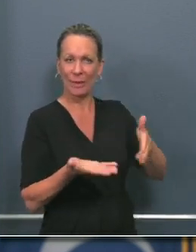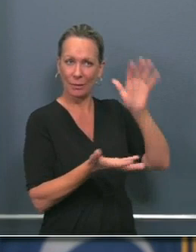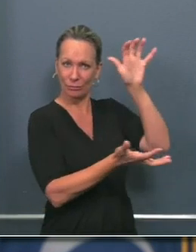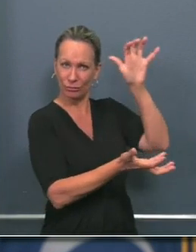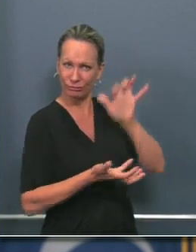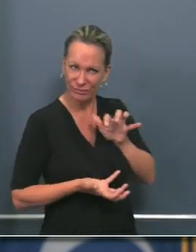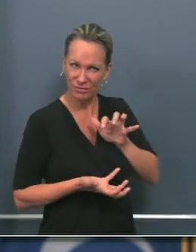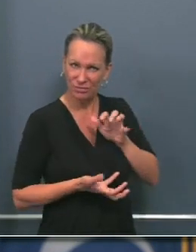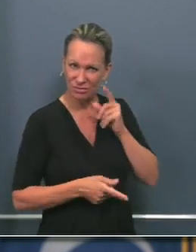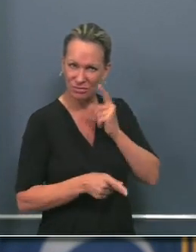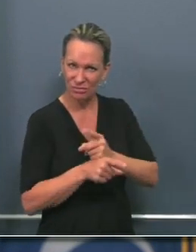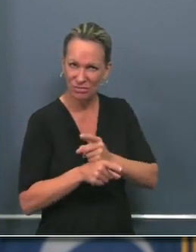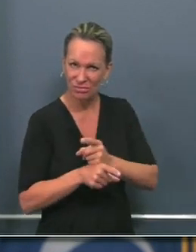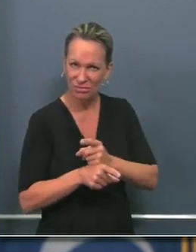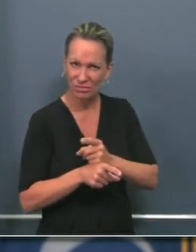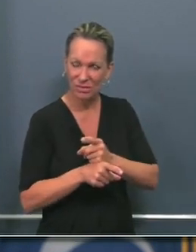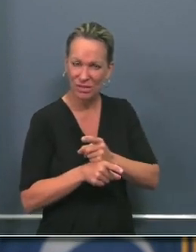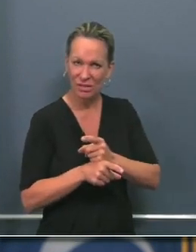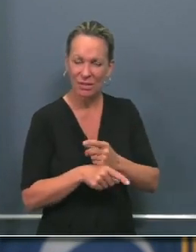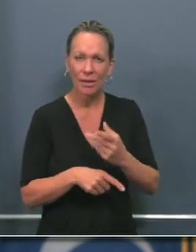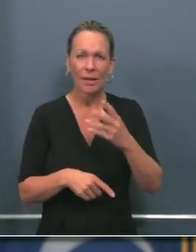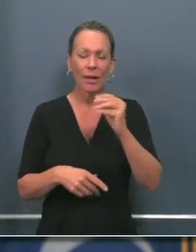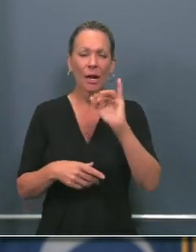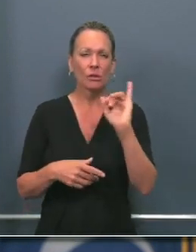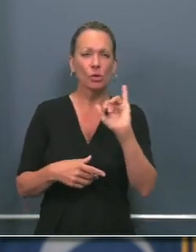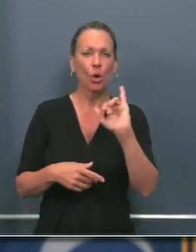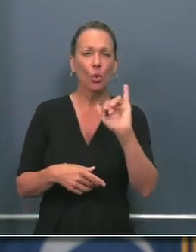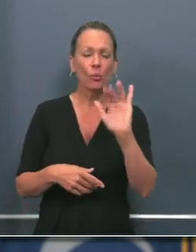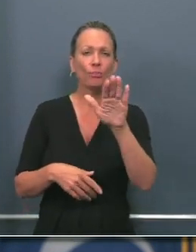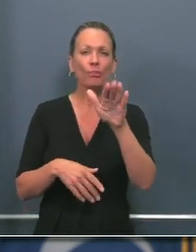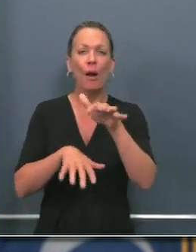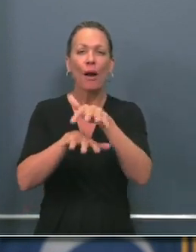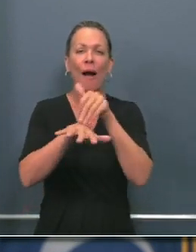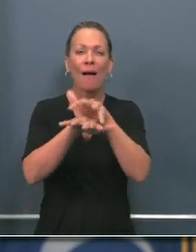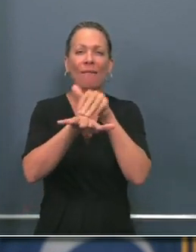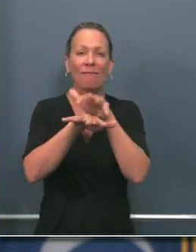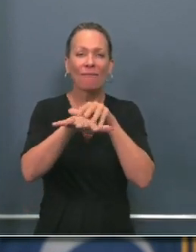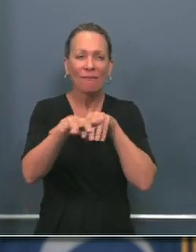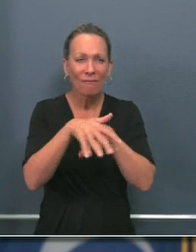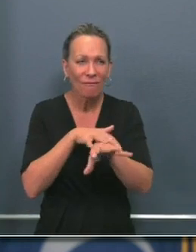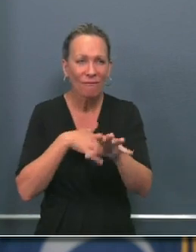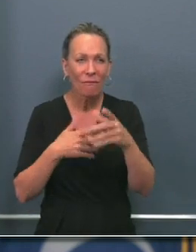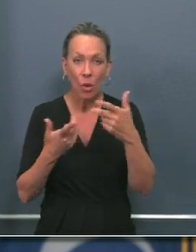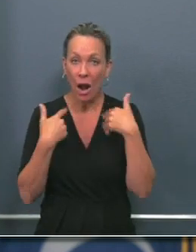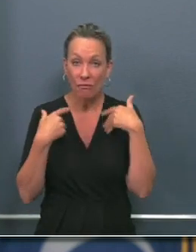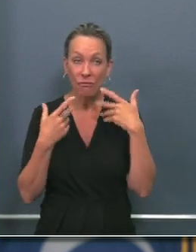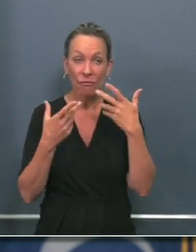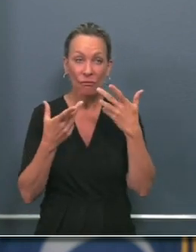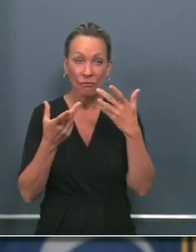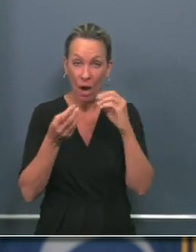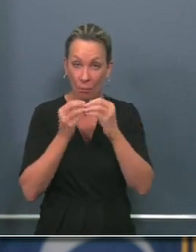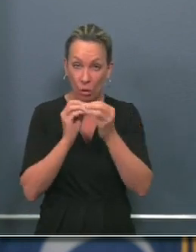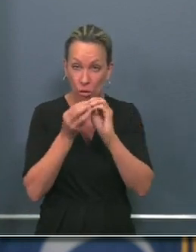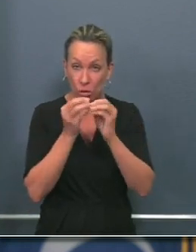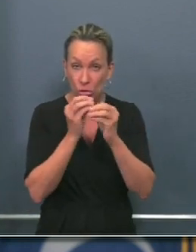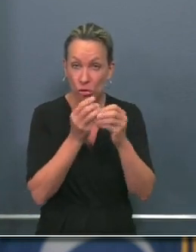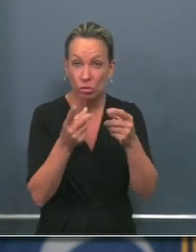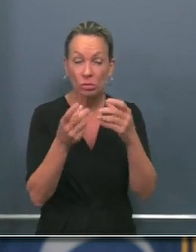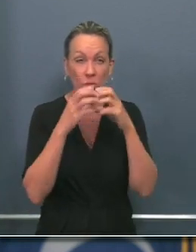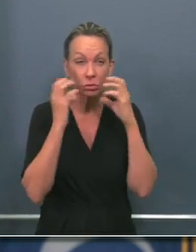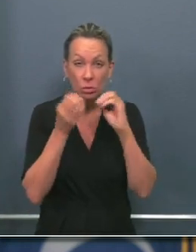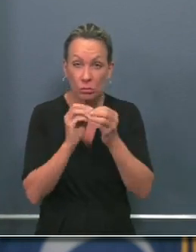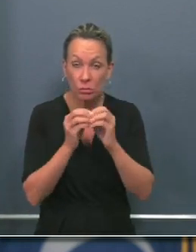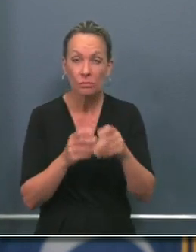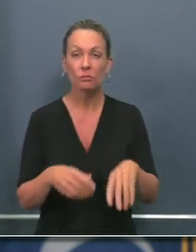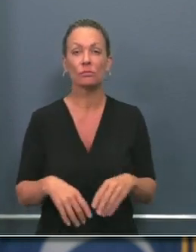often are they coming in? Yeah, I can provide you that list in terms of the details. You saw from the numbers 67,000